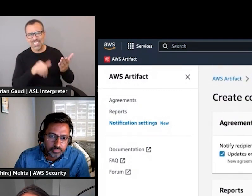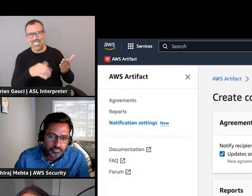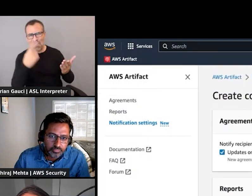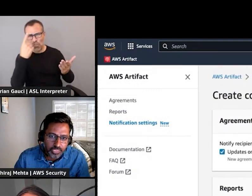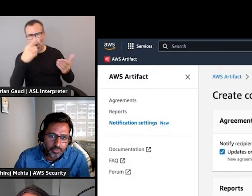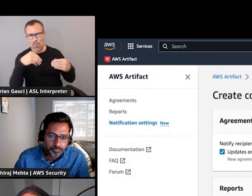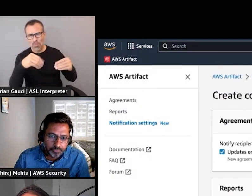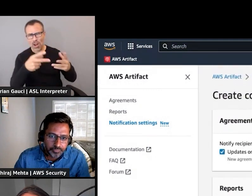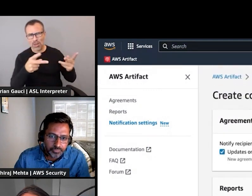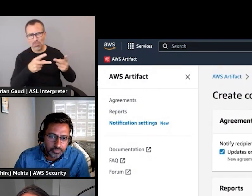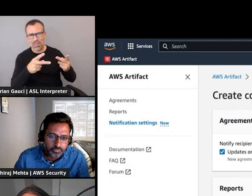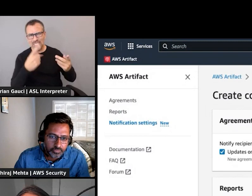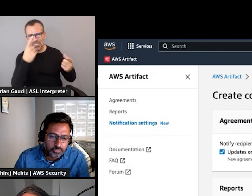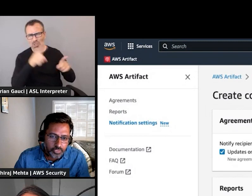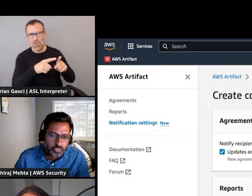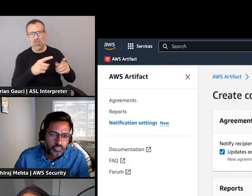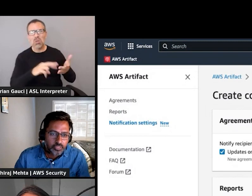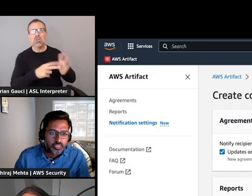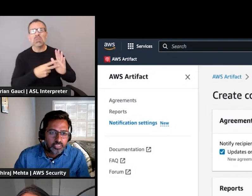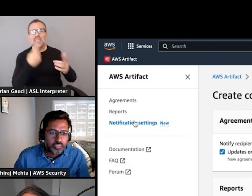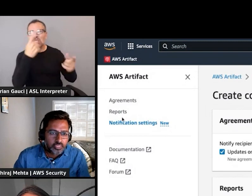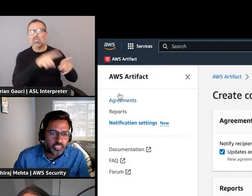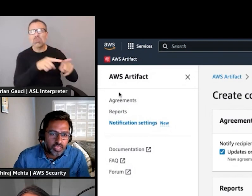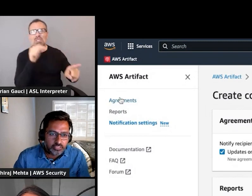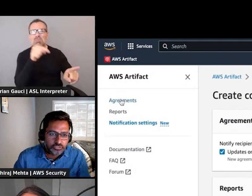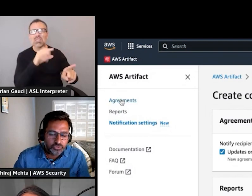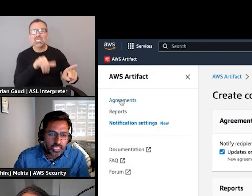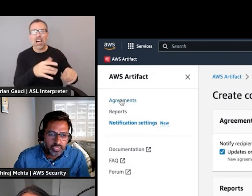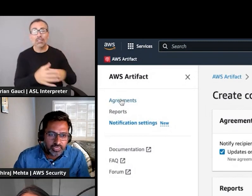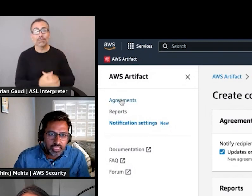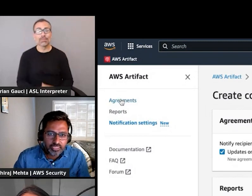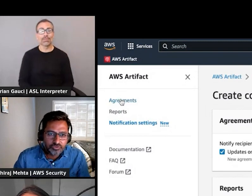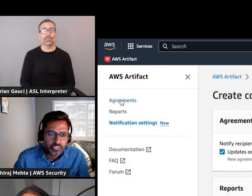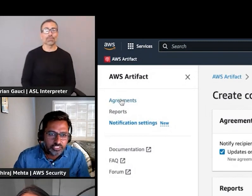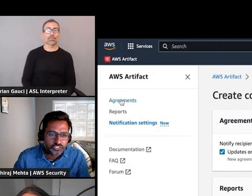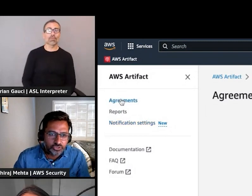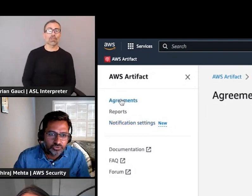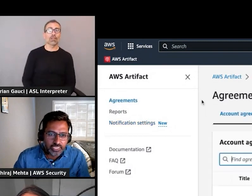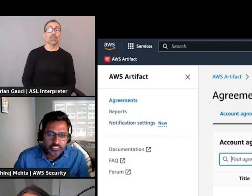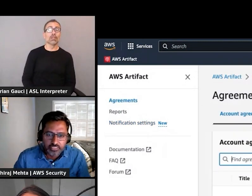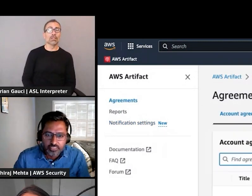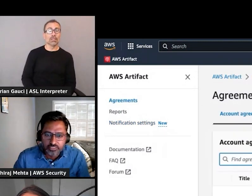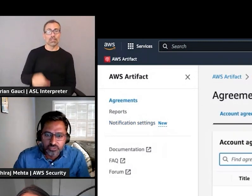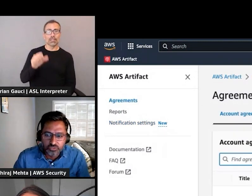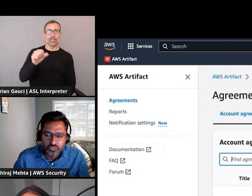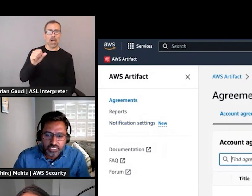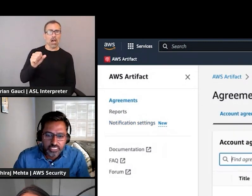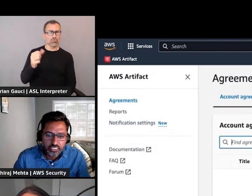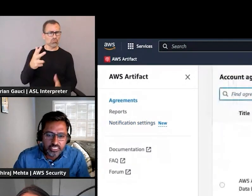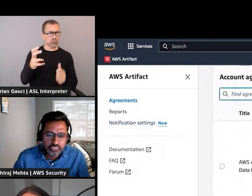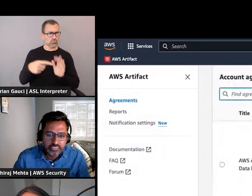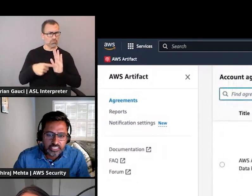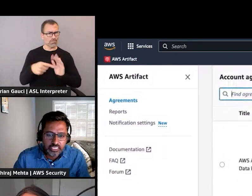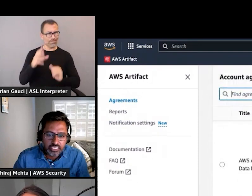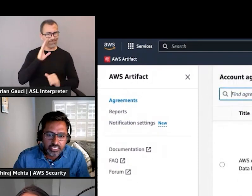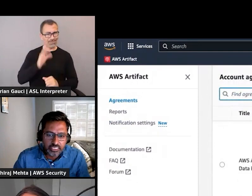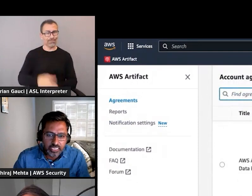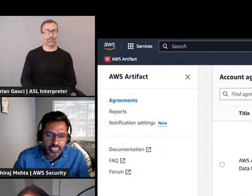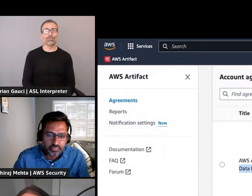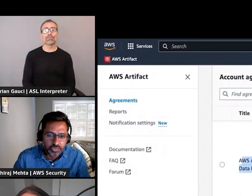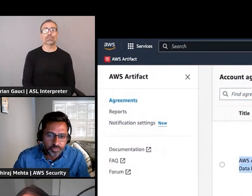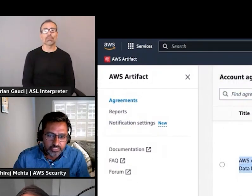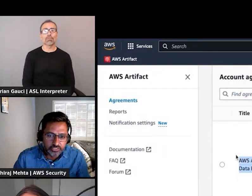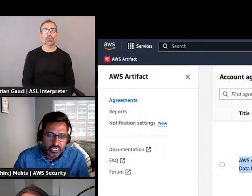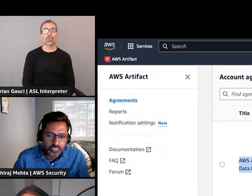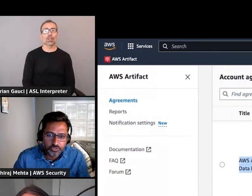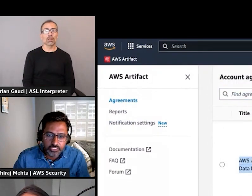agreement? Yeah. What agreements are we talking about right there? Yeah. Yeah, so I can quickly show you actually. So here is